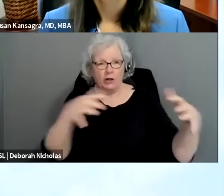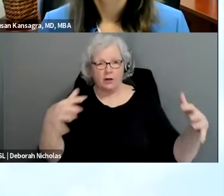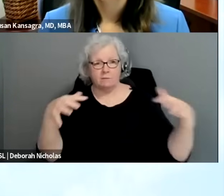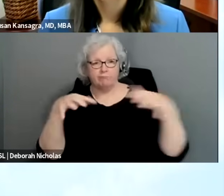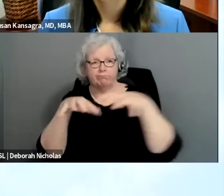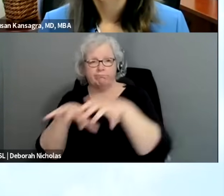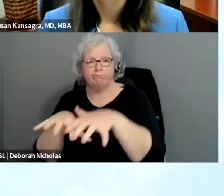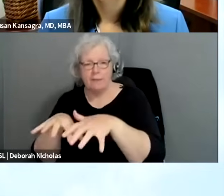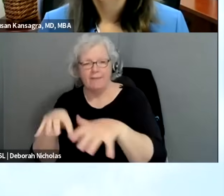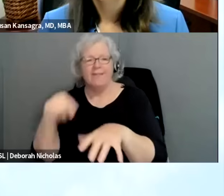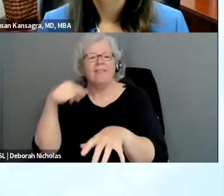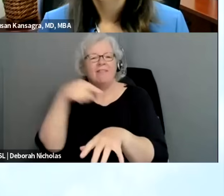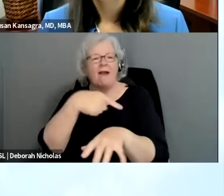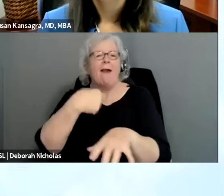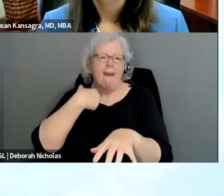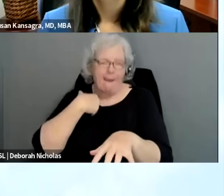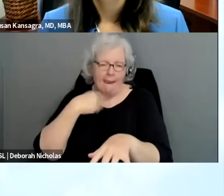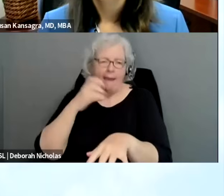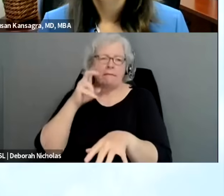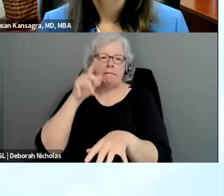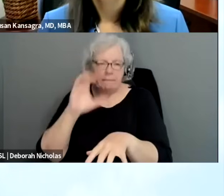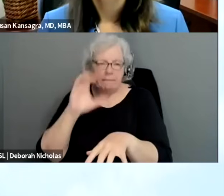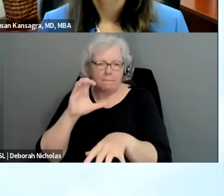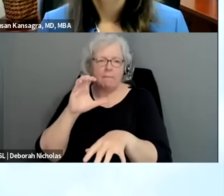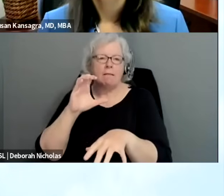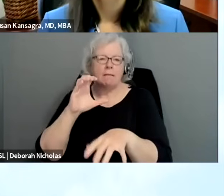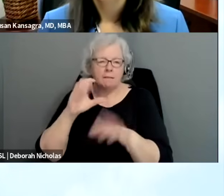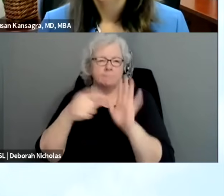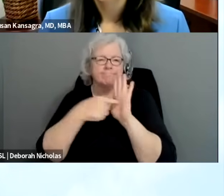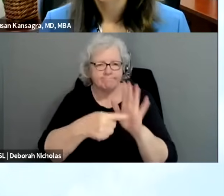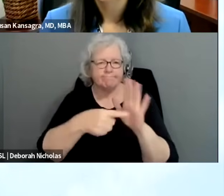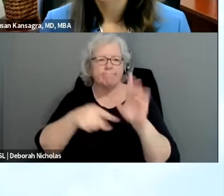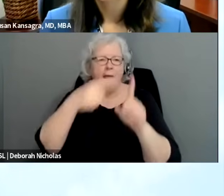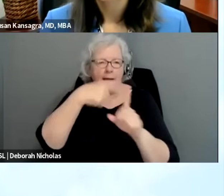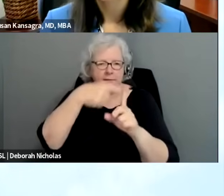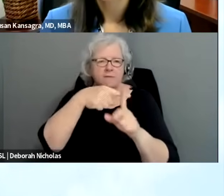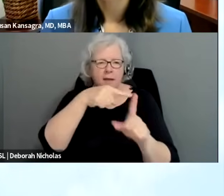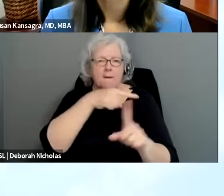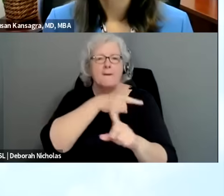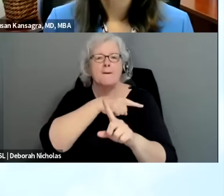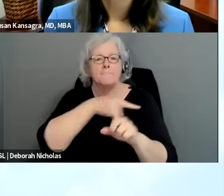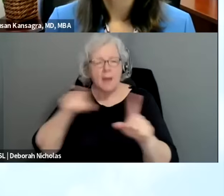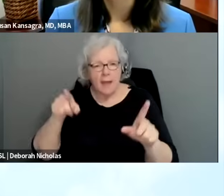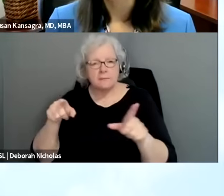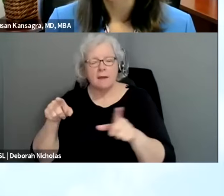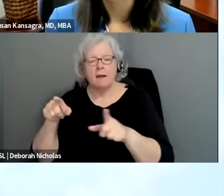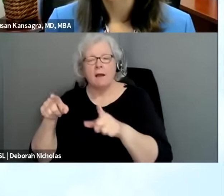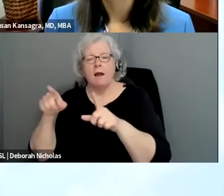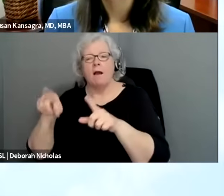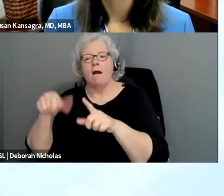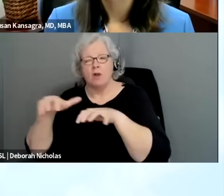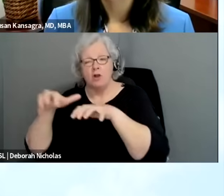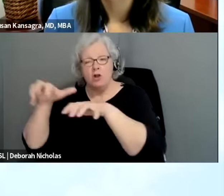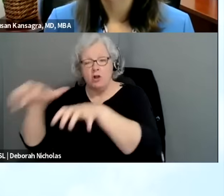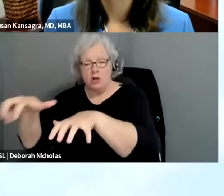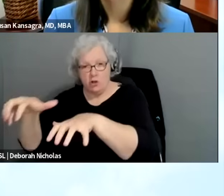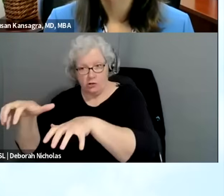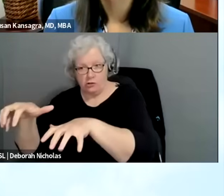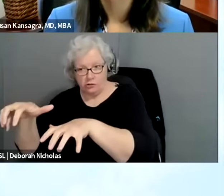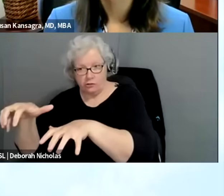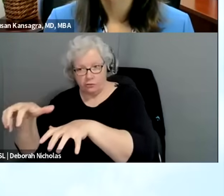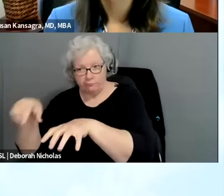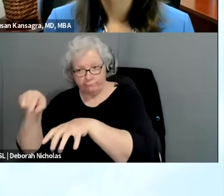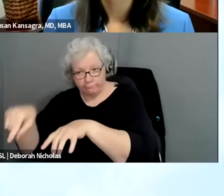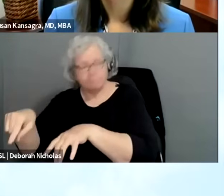clinical signs in positive cattle. However, the herd that received cattle to date has not had any clinical signs. So we do